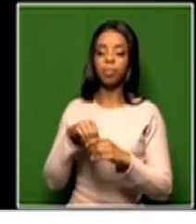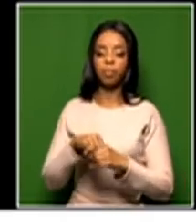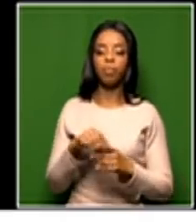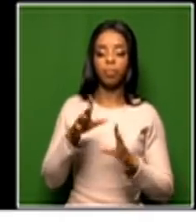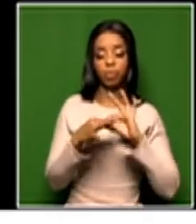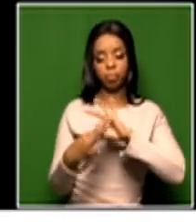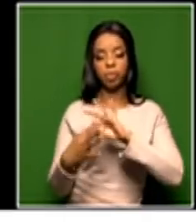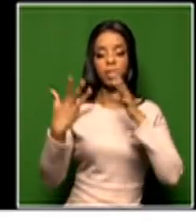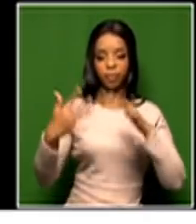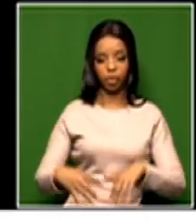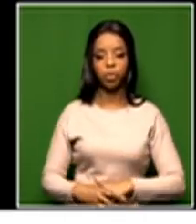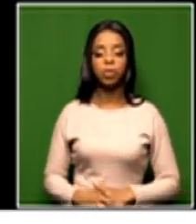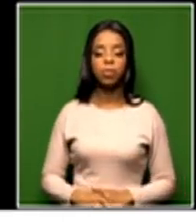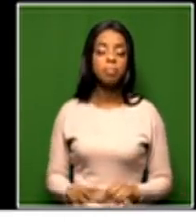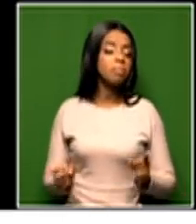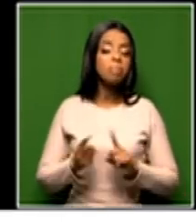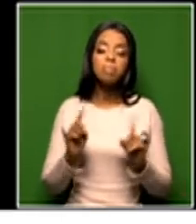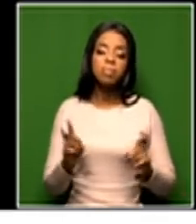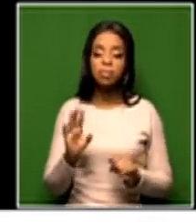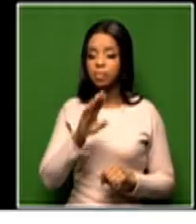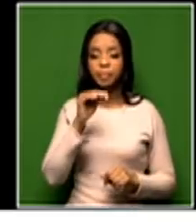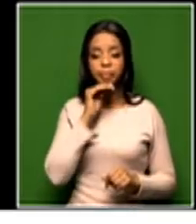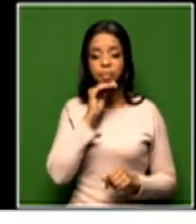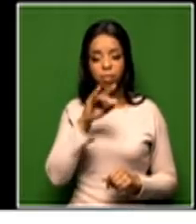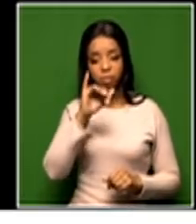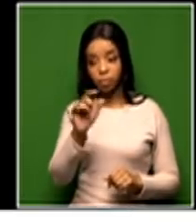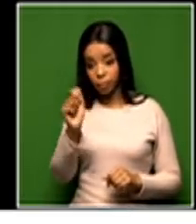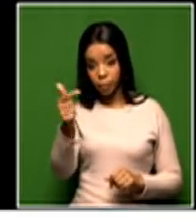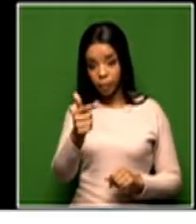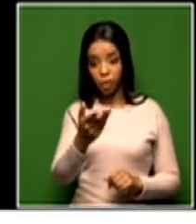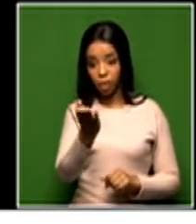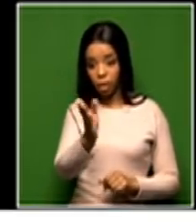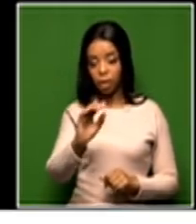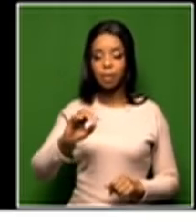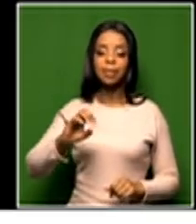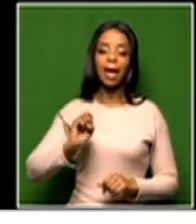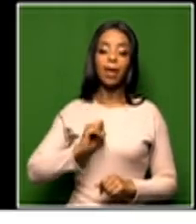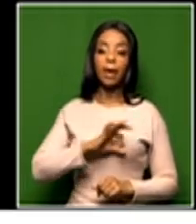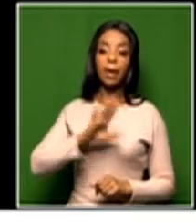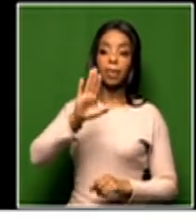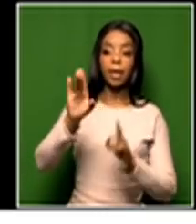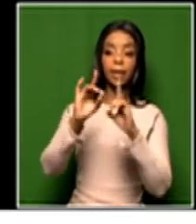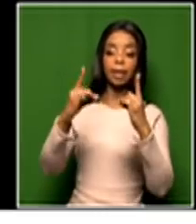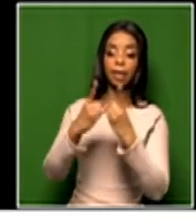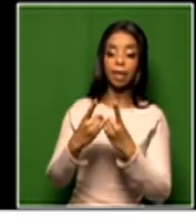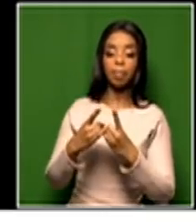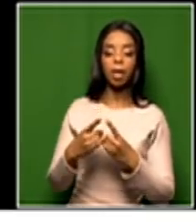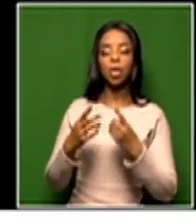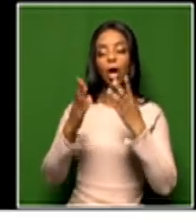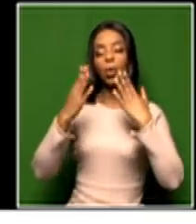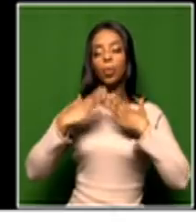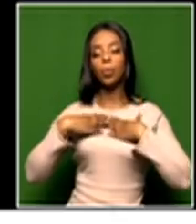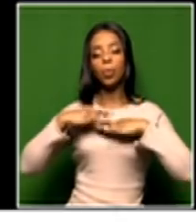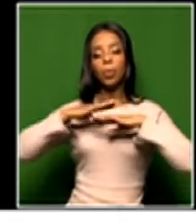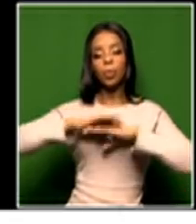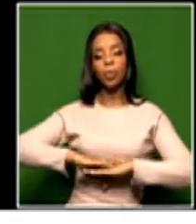mean that the 14 departmental employees are off the hook. they will have to also